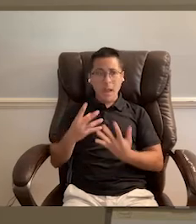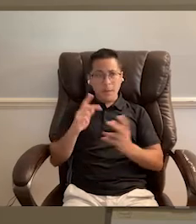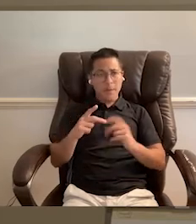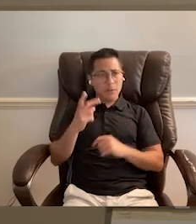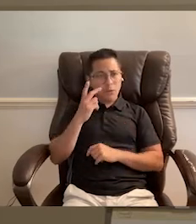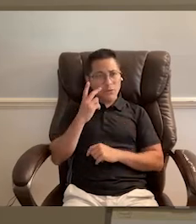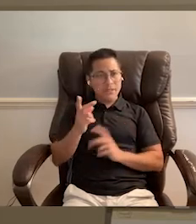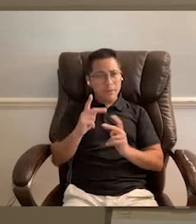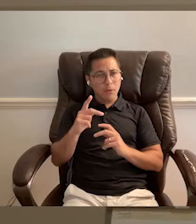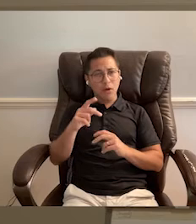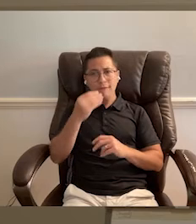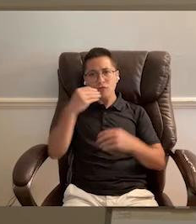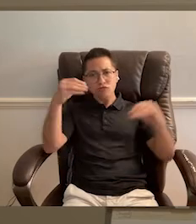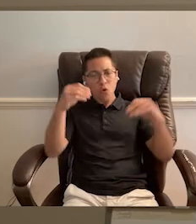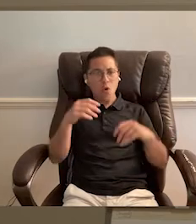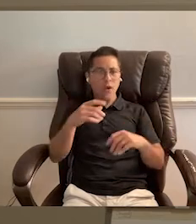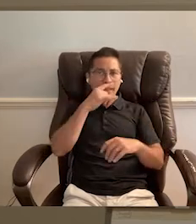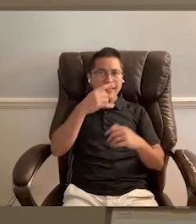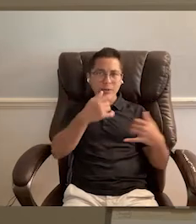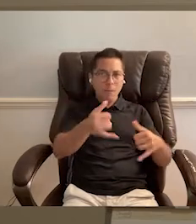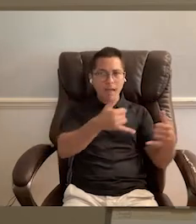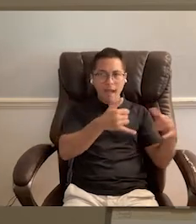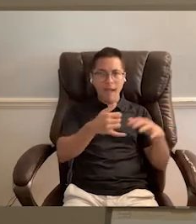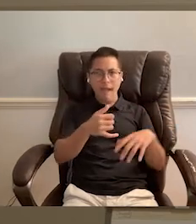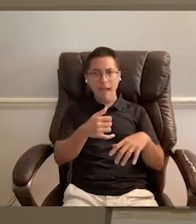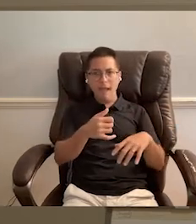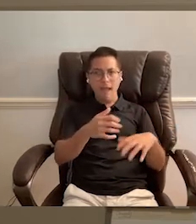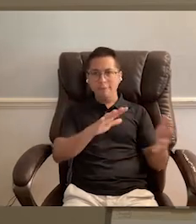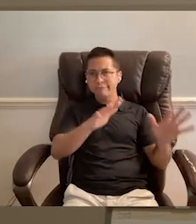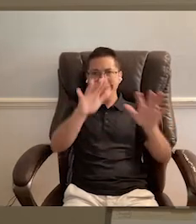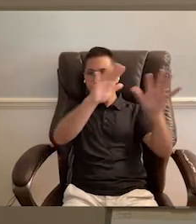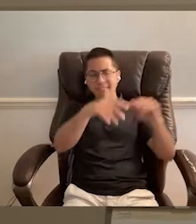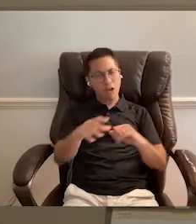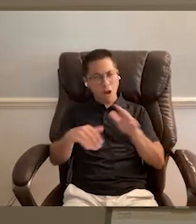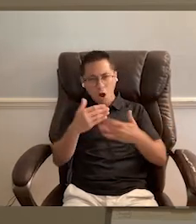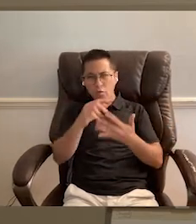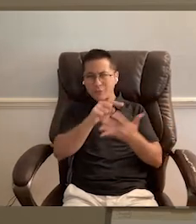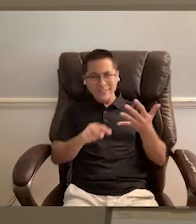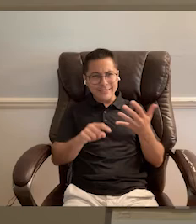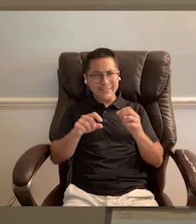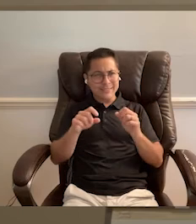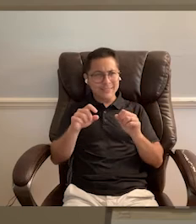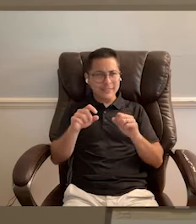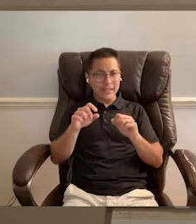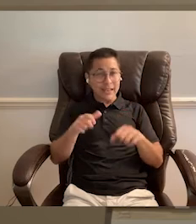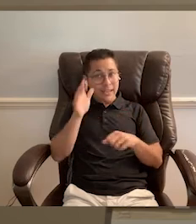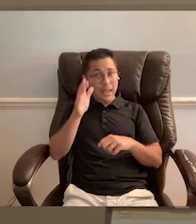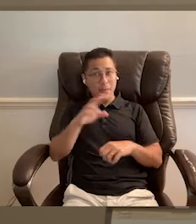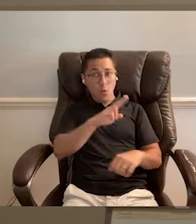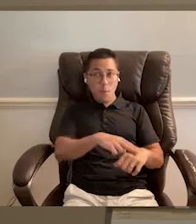can go ahead and start controlling the physical robot to do their job. So let me run this very quickly